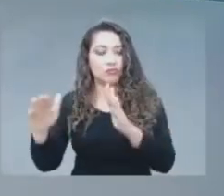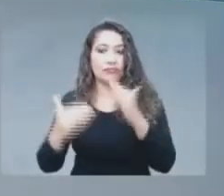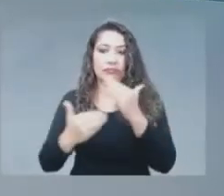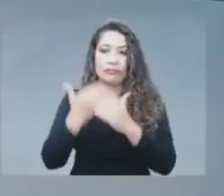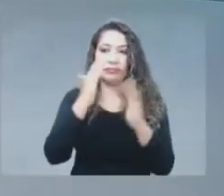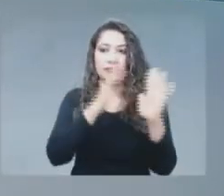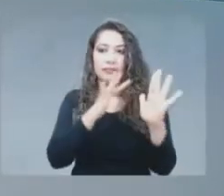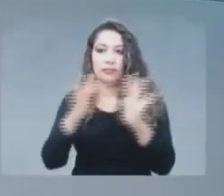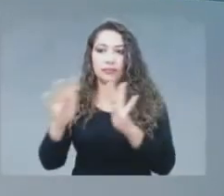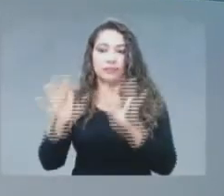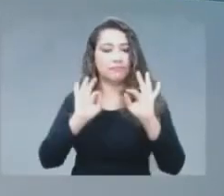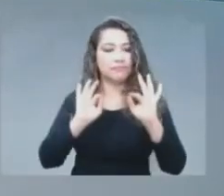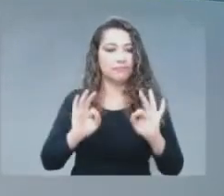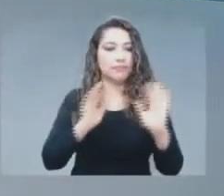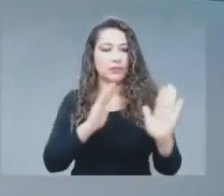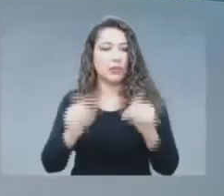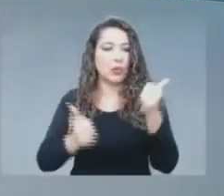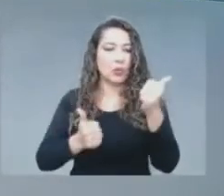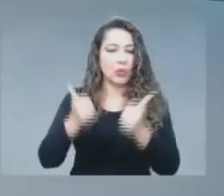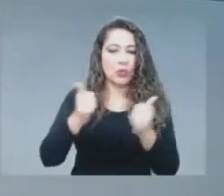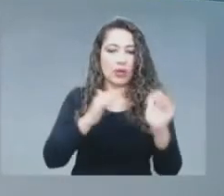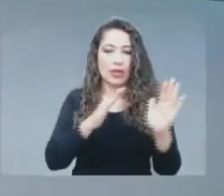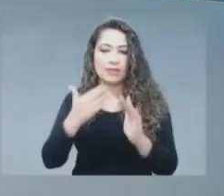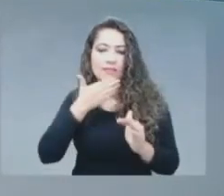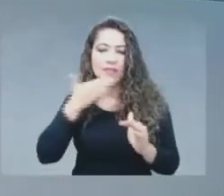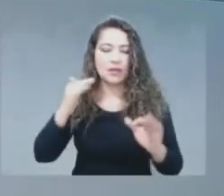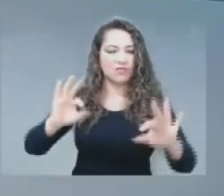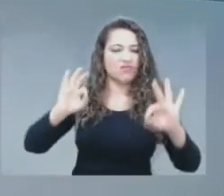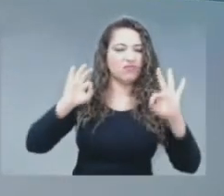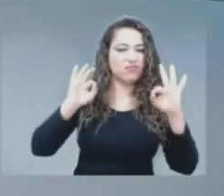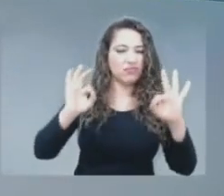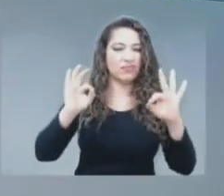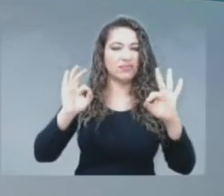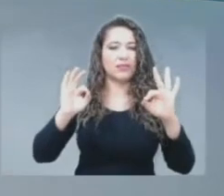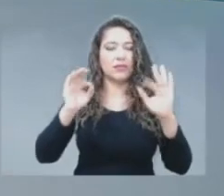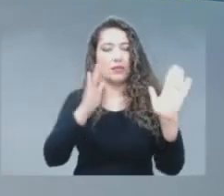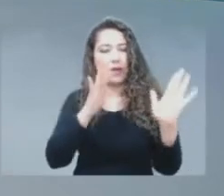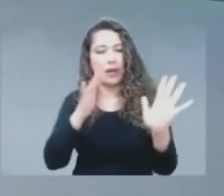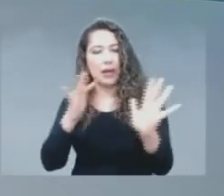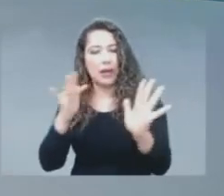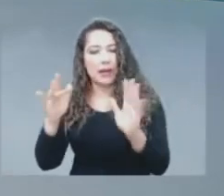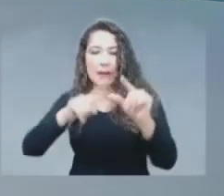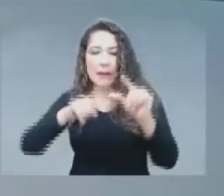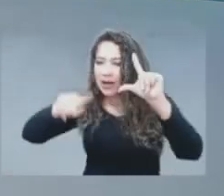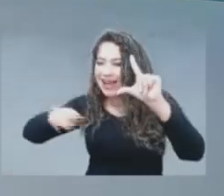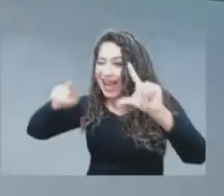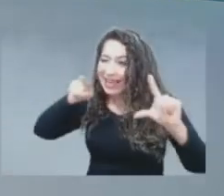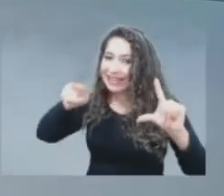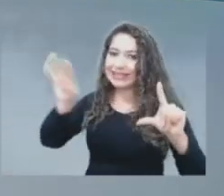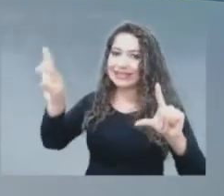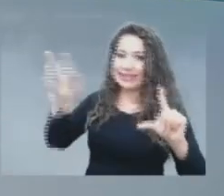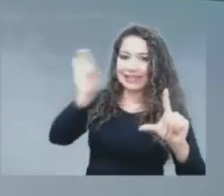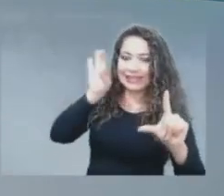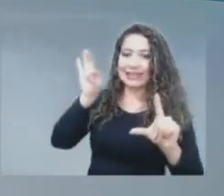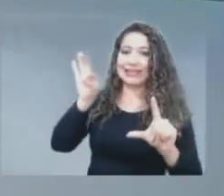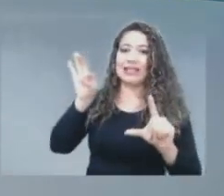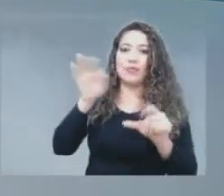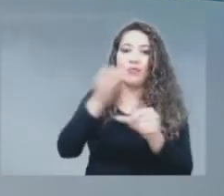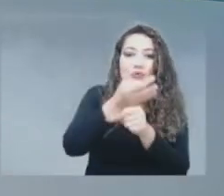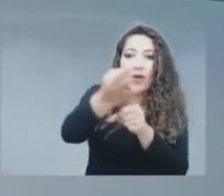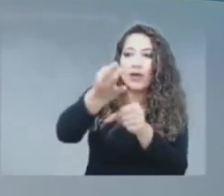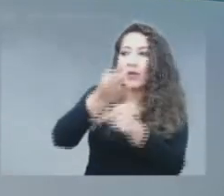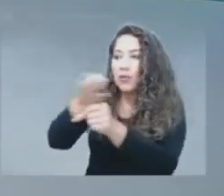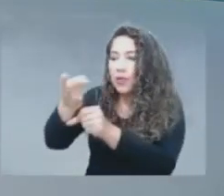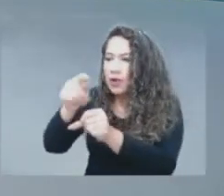automatically what is the best frequency or the best frequencies for each municipality across the country,